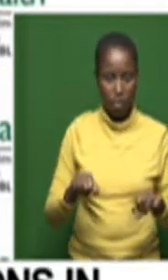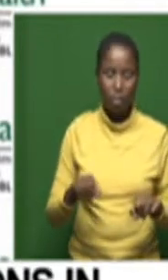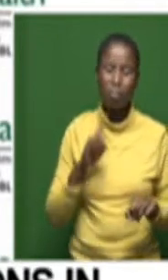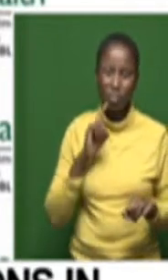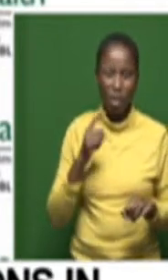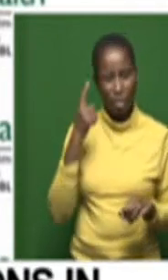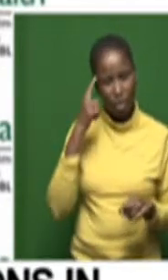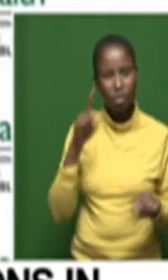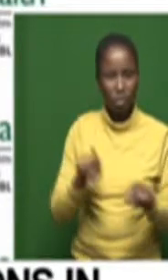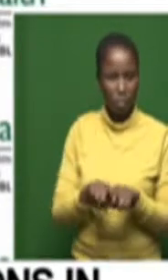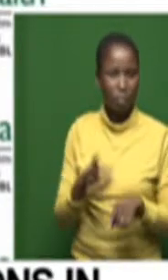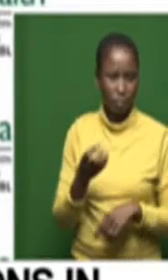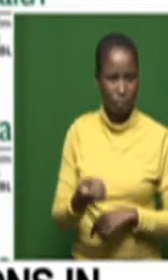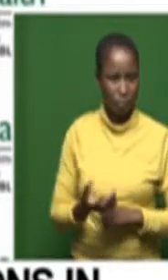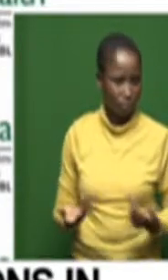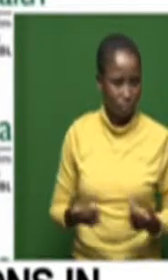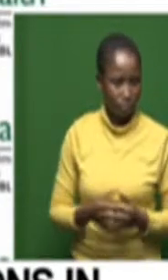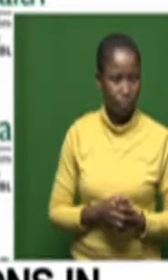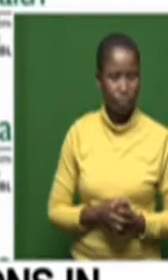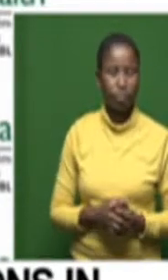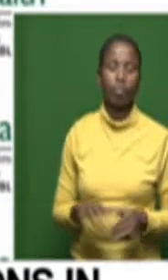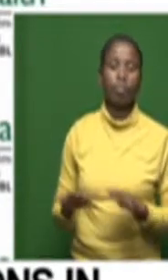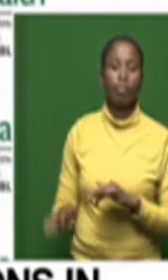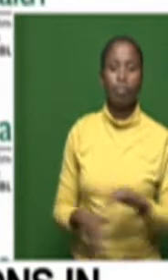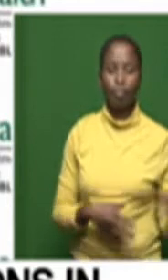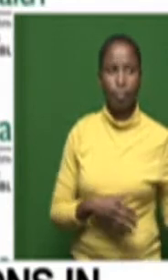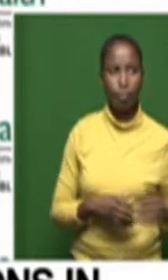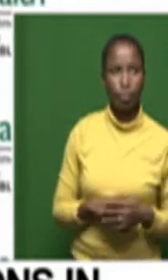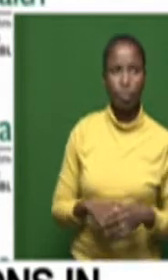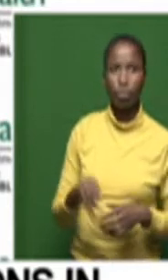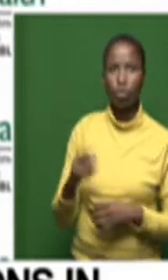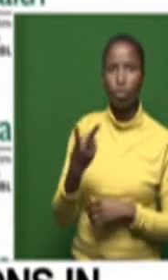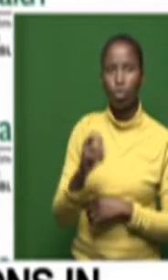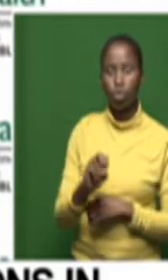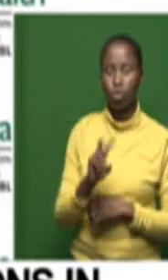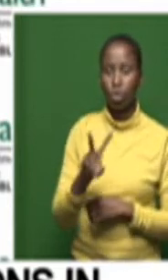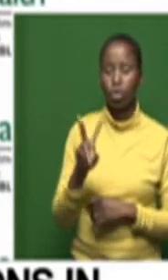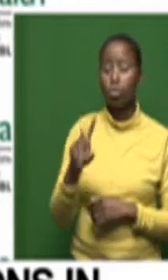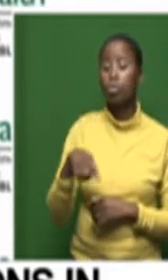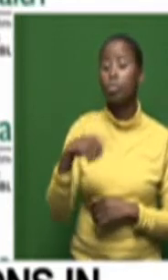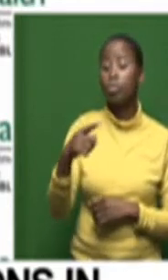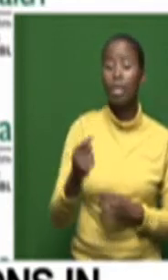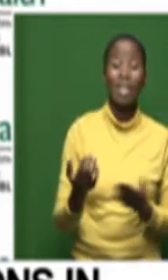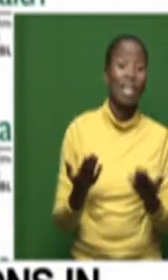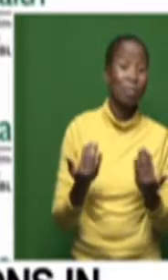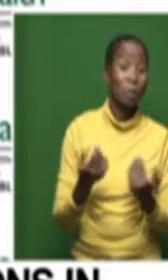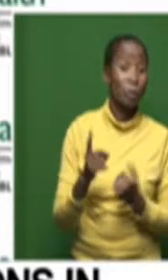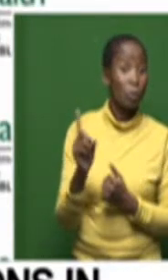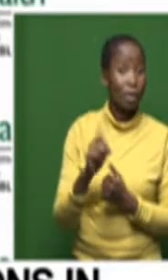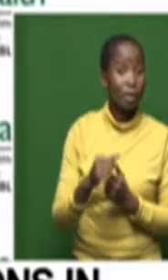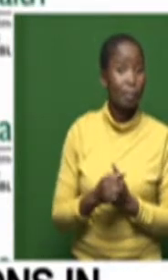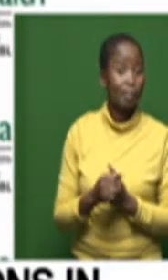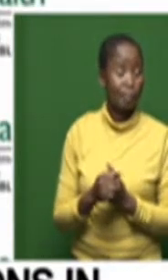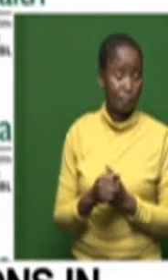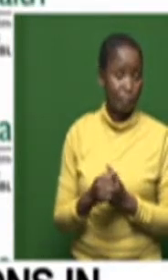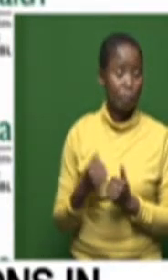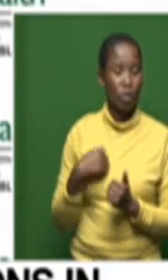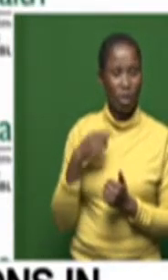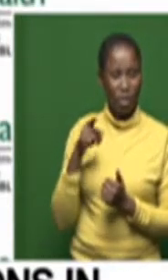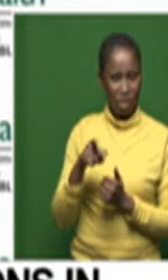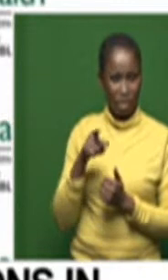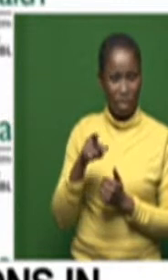same. What we can expect in 2022, I think this will have to get from